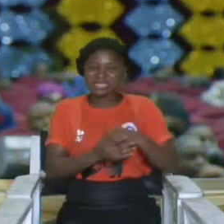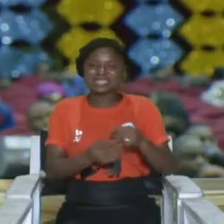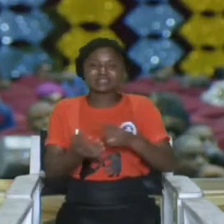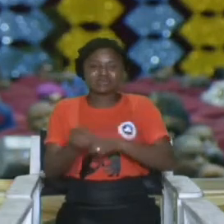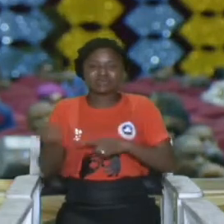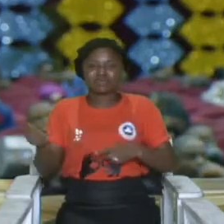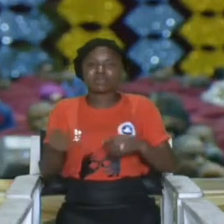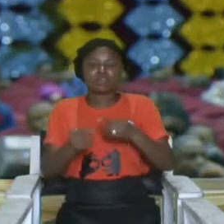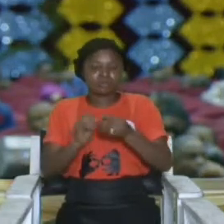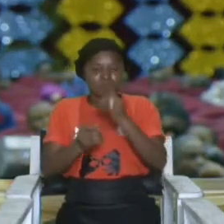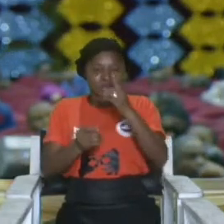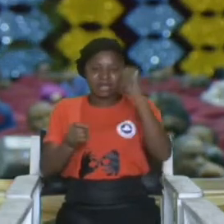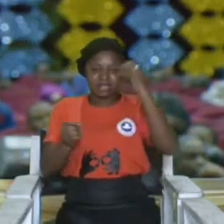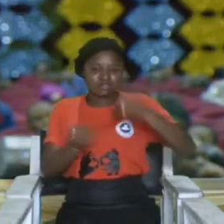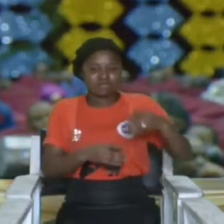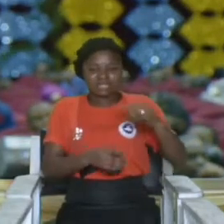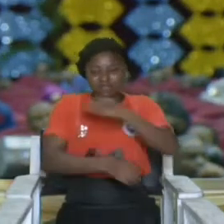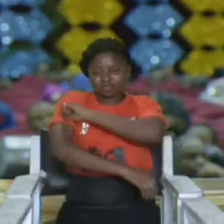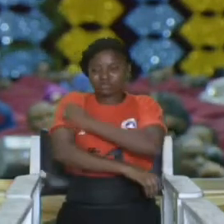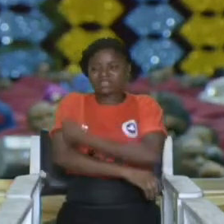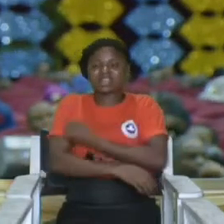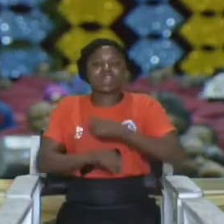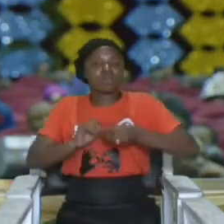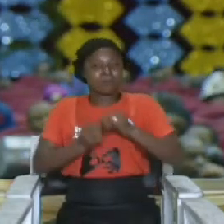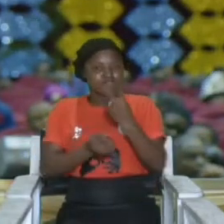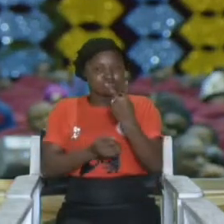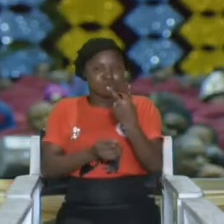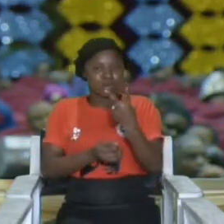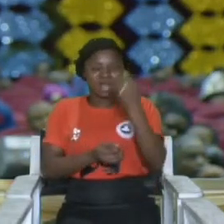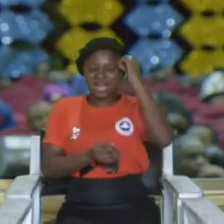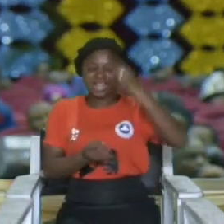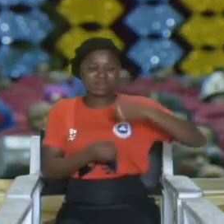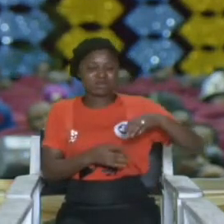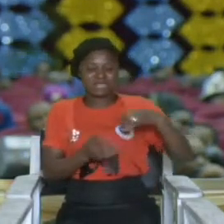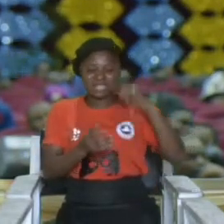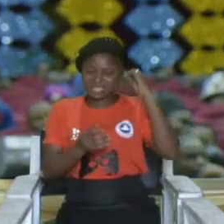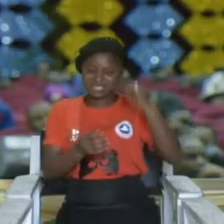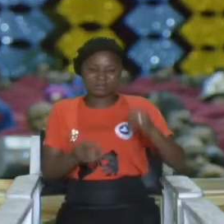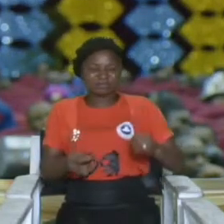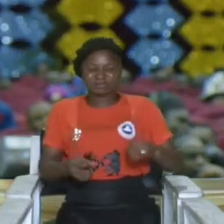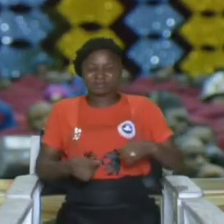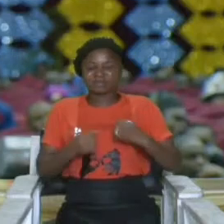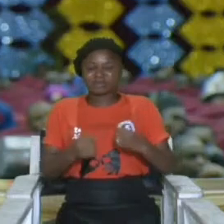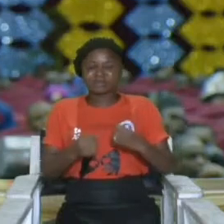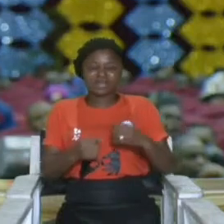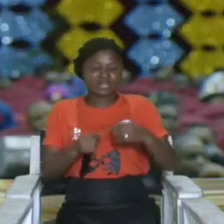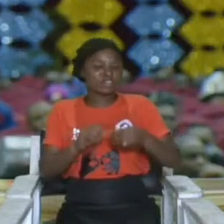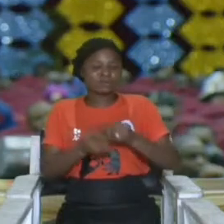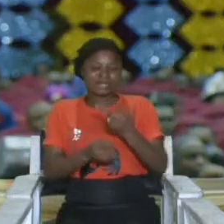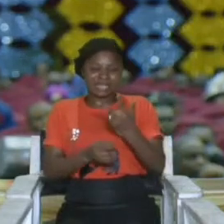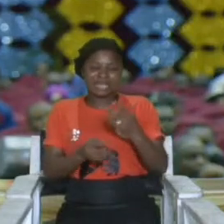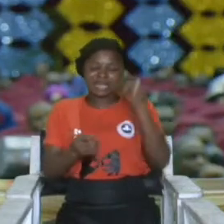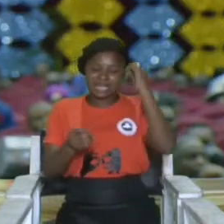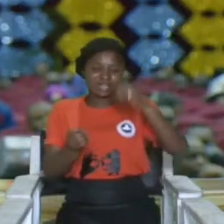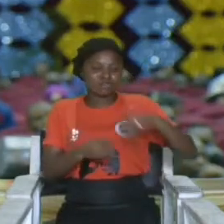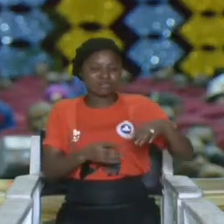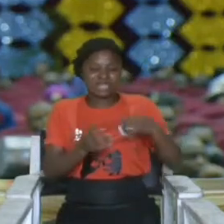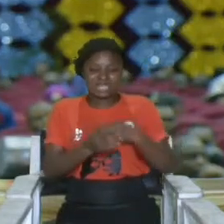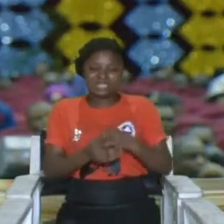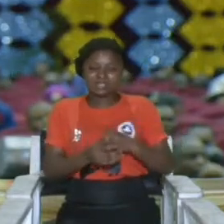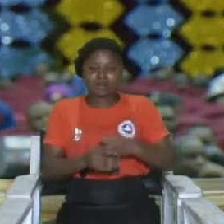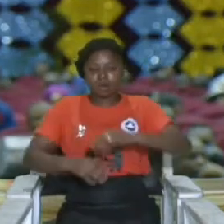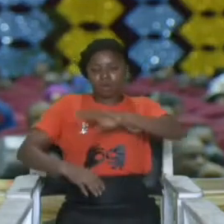his authority. Number two, he loses his relevance. Number three, he loses his